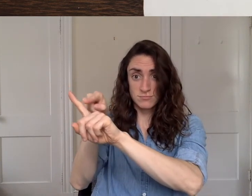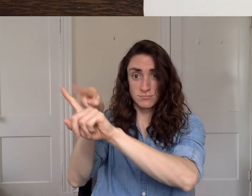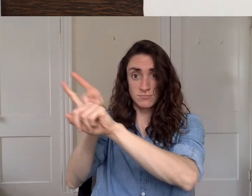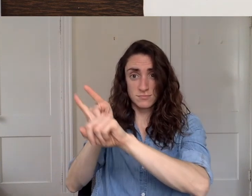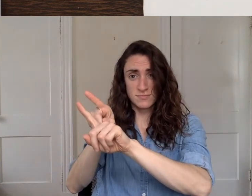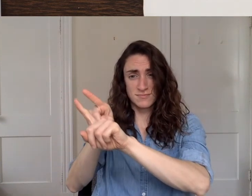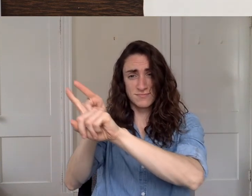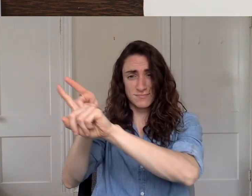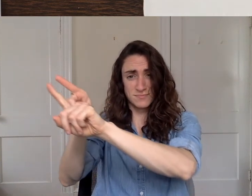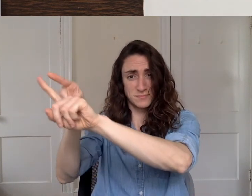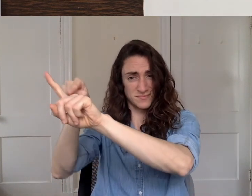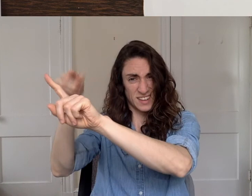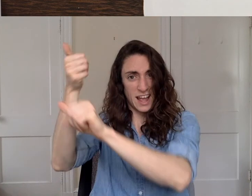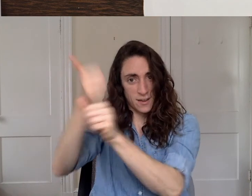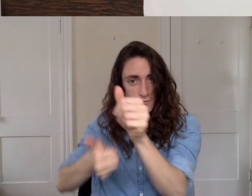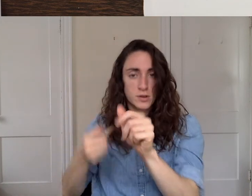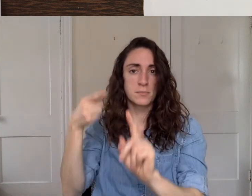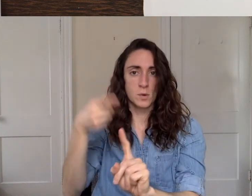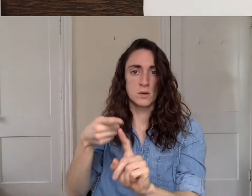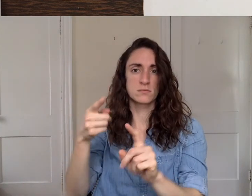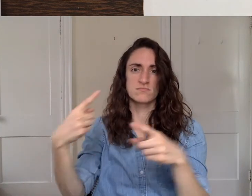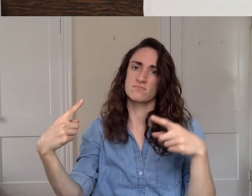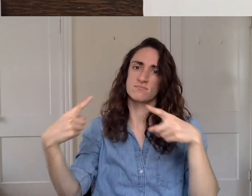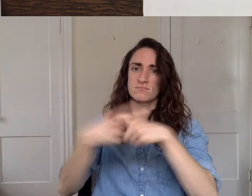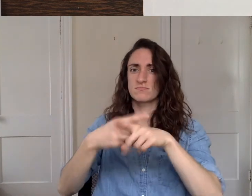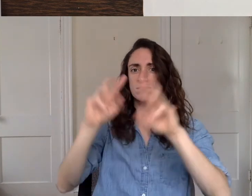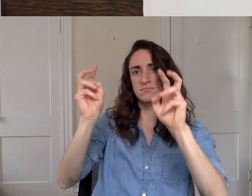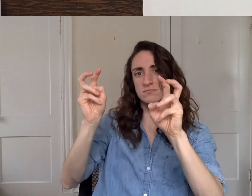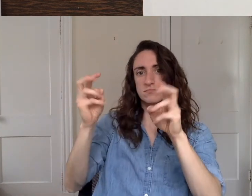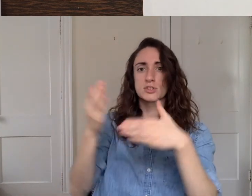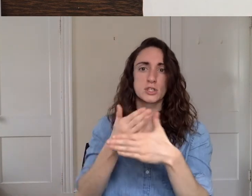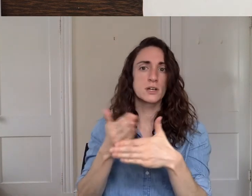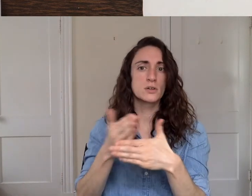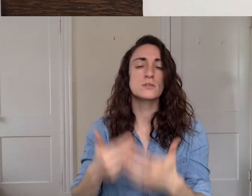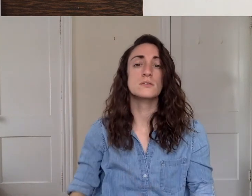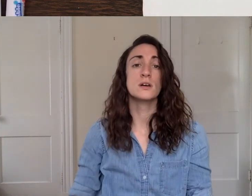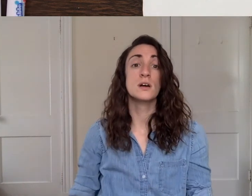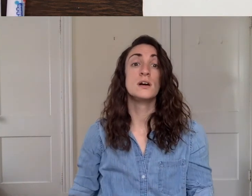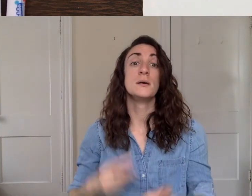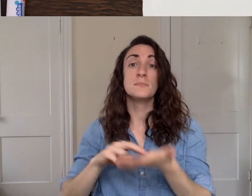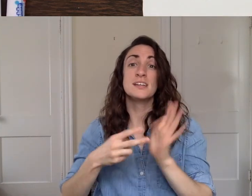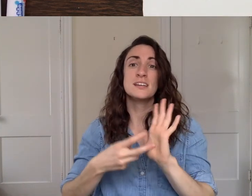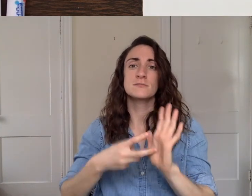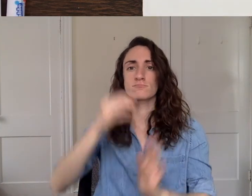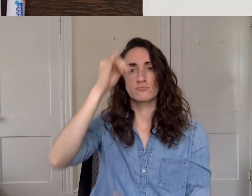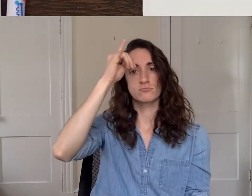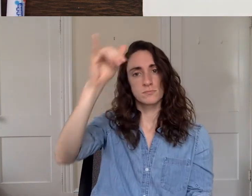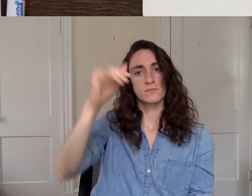points, there's an infinite number of solutions. These two lines share every point.